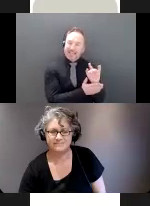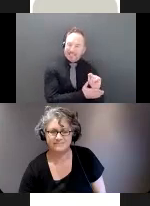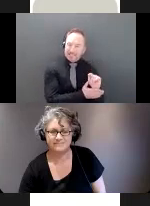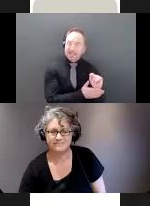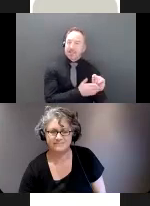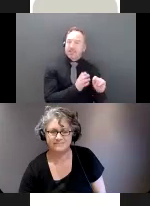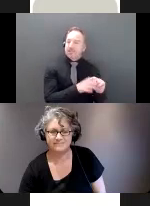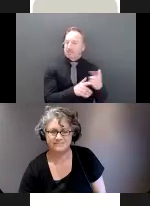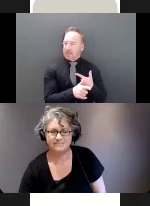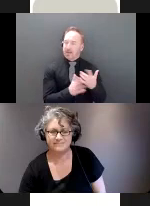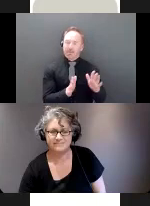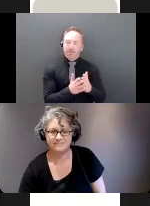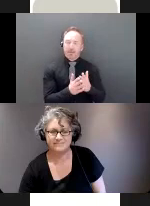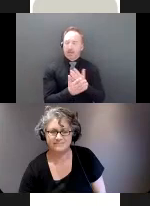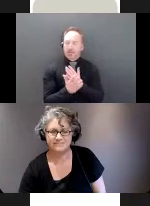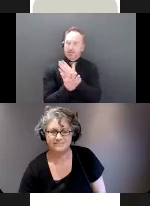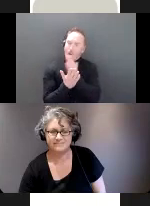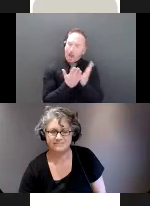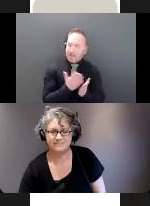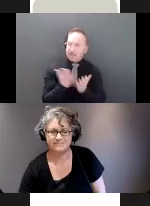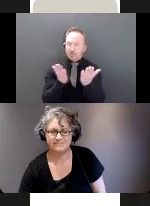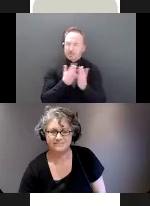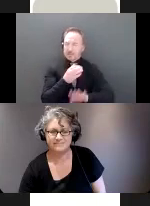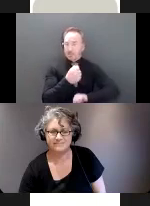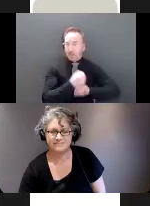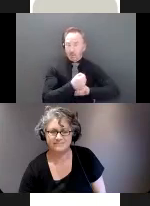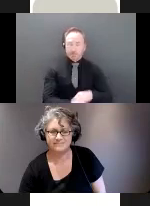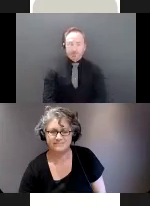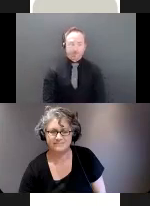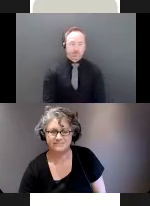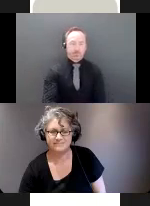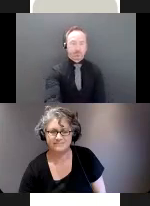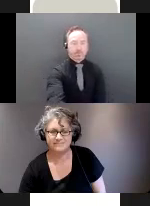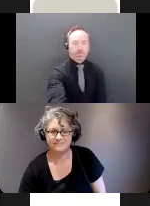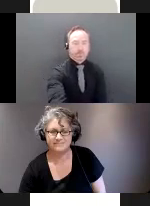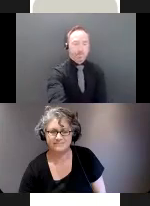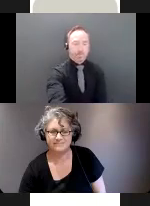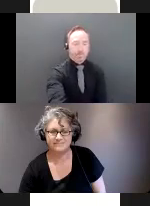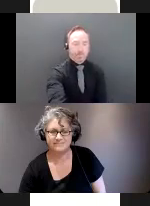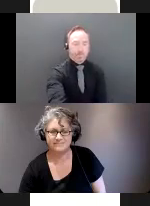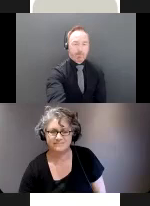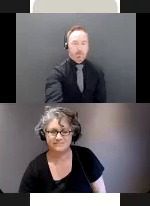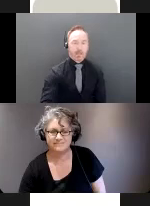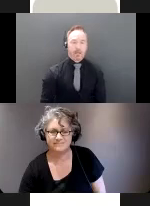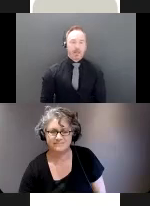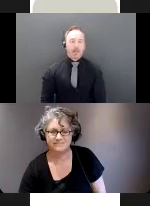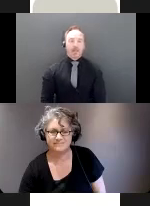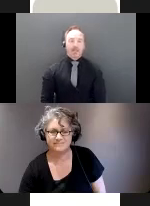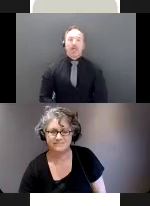a wide range of services. We'll move on to the next one. There are recordings as